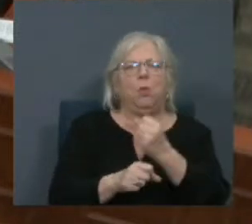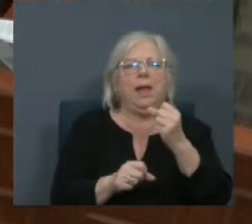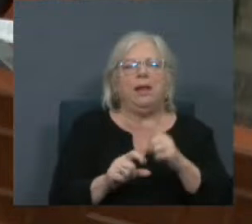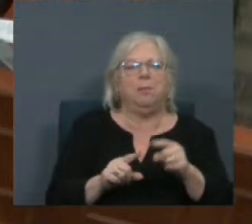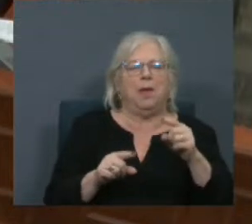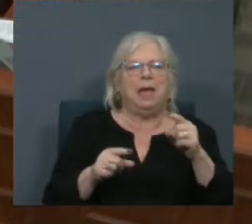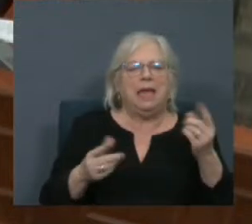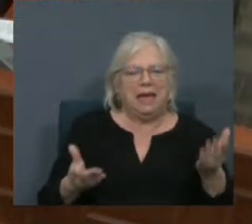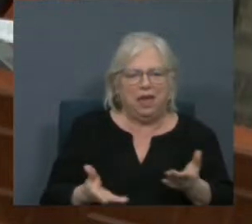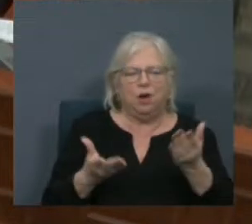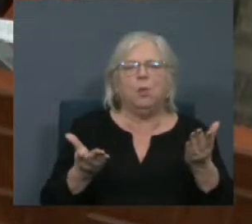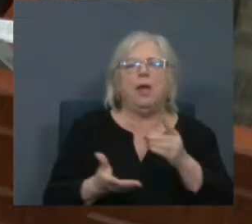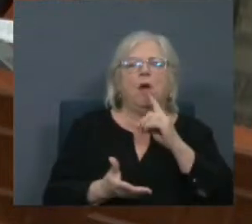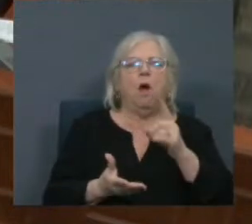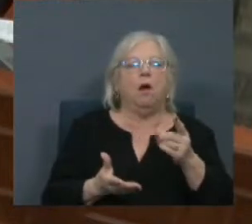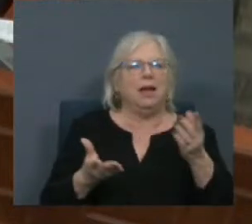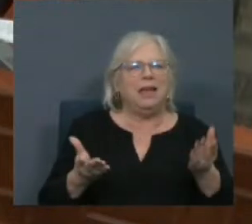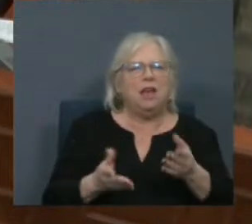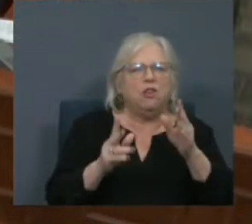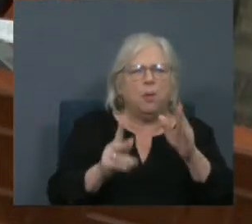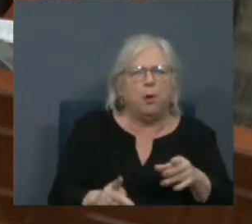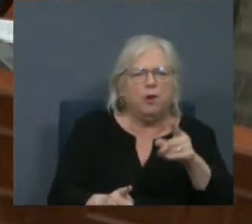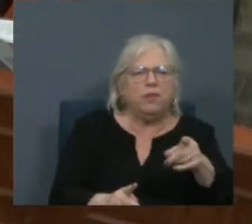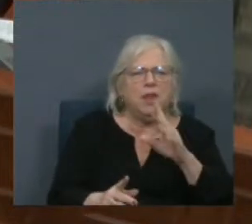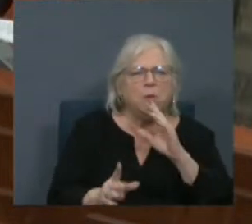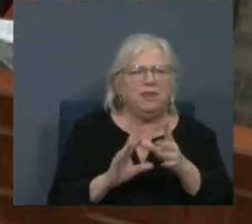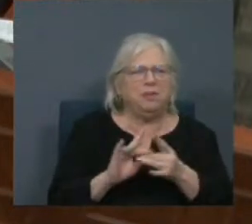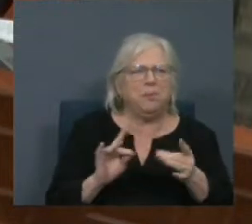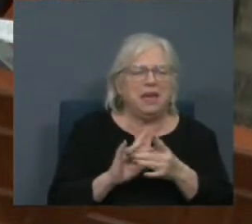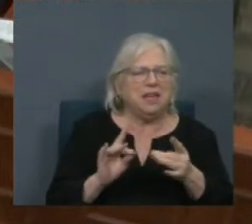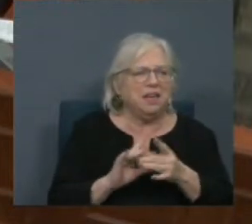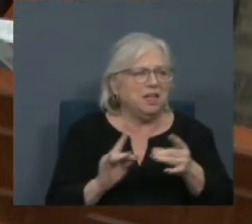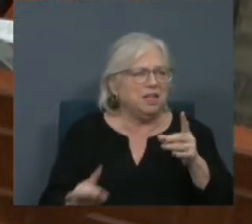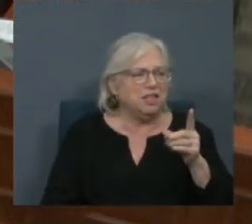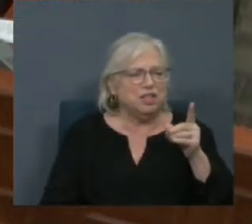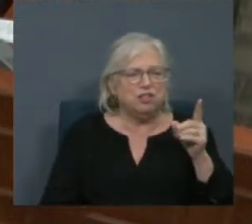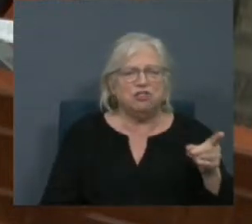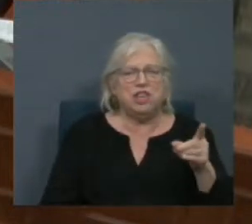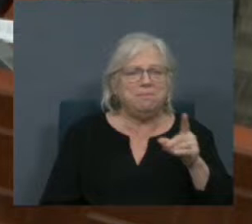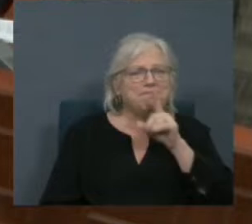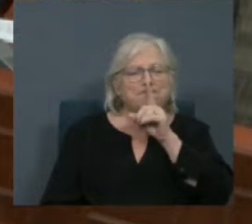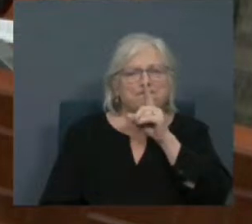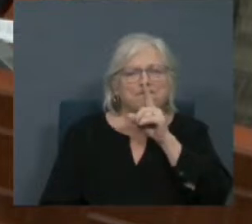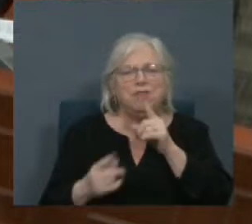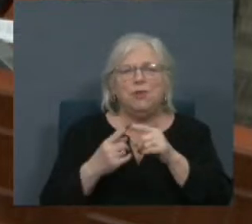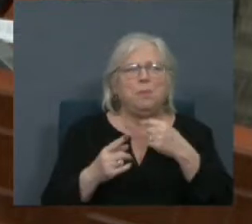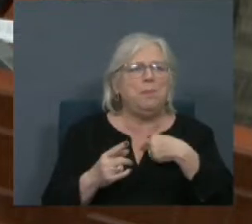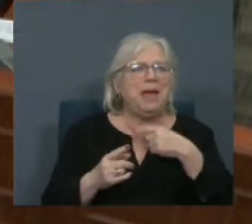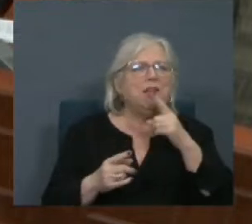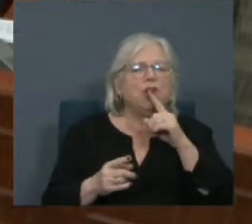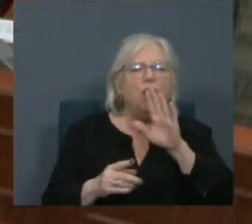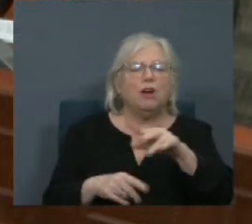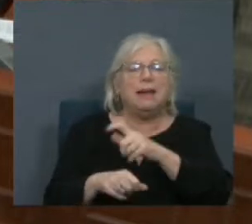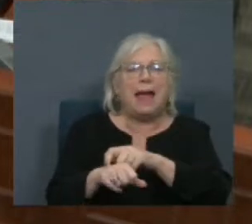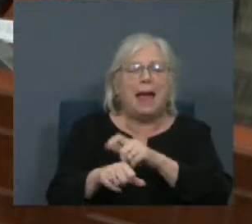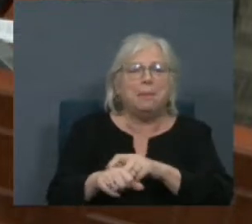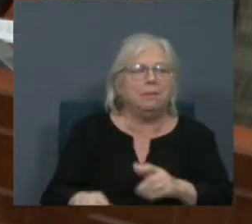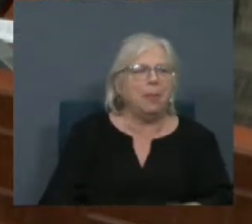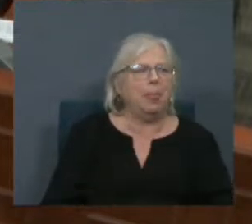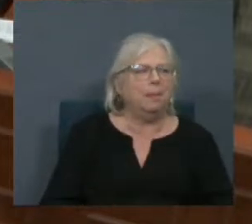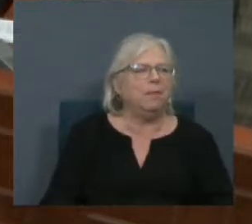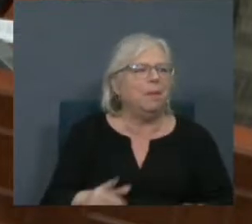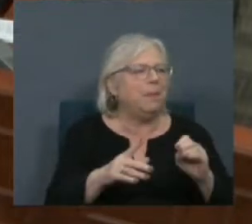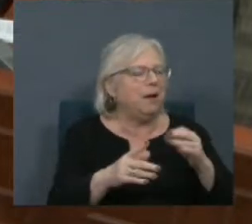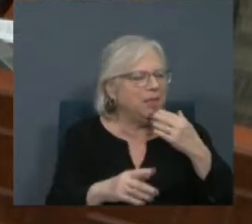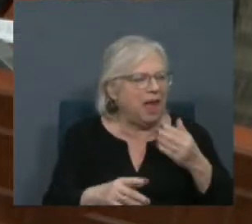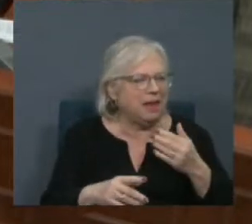Here we are. And here's the person that was speaking. She hasn't said anything to me. It's her time. And you